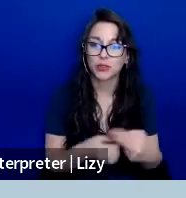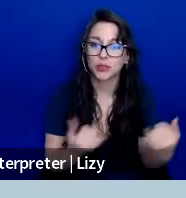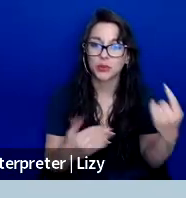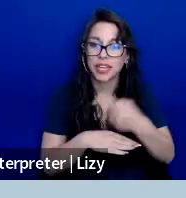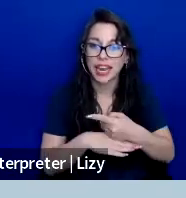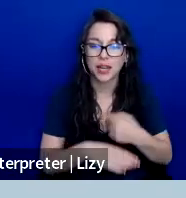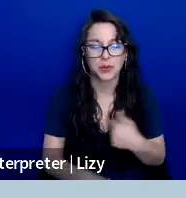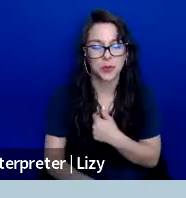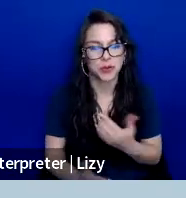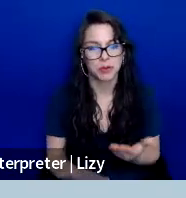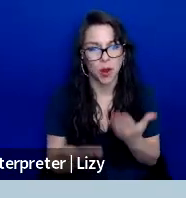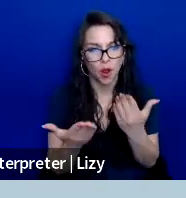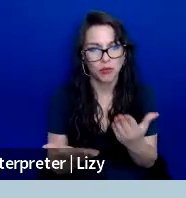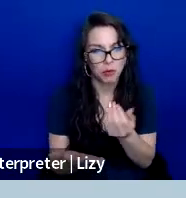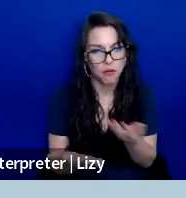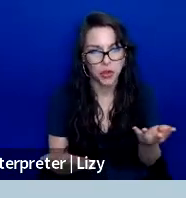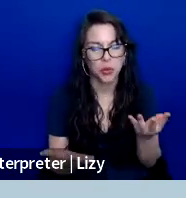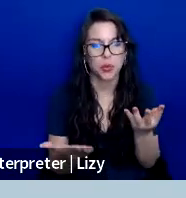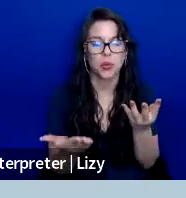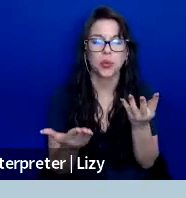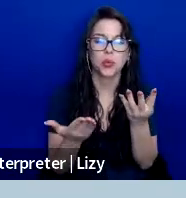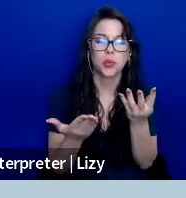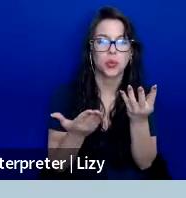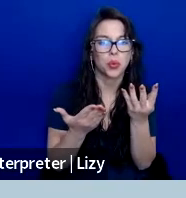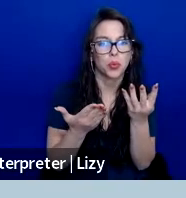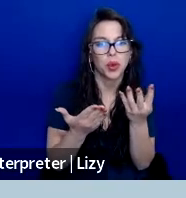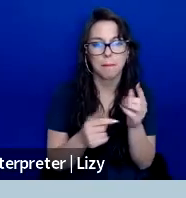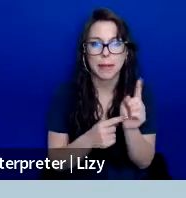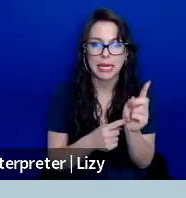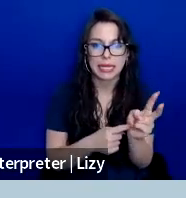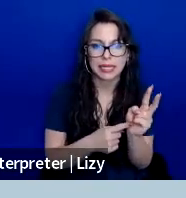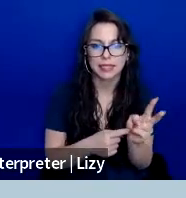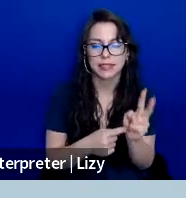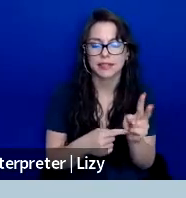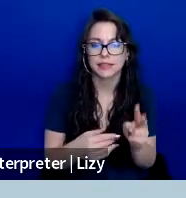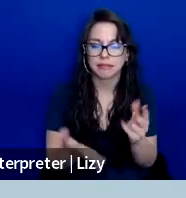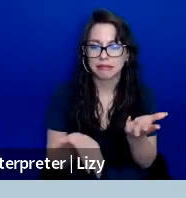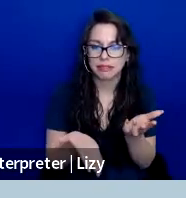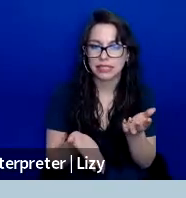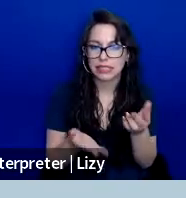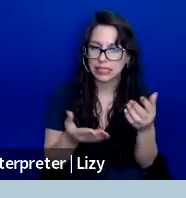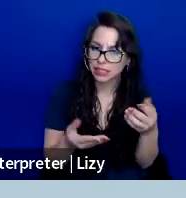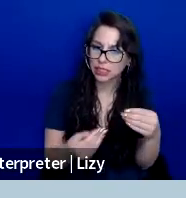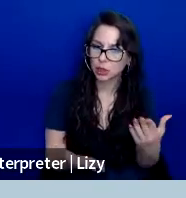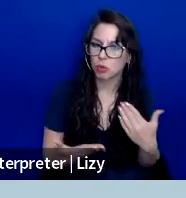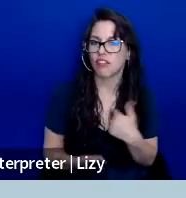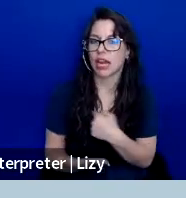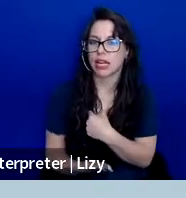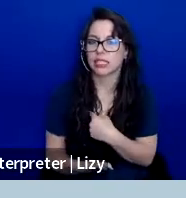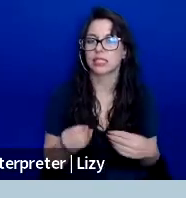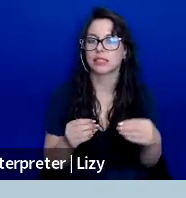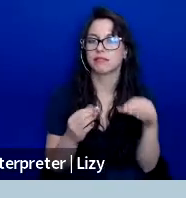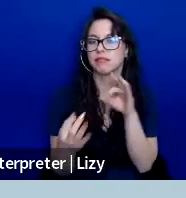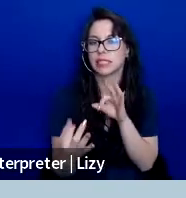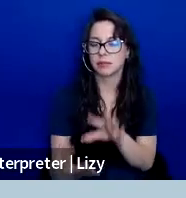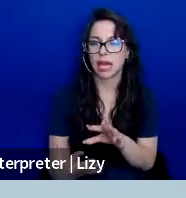want to offer you just a minute or so to give us some feedback using the survey link. If somebody can